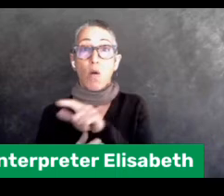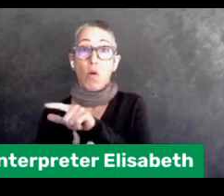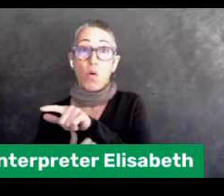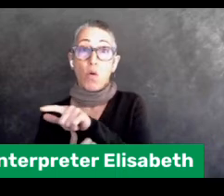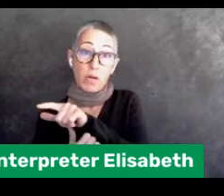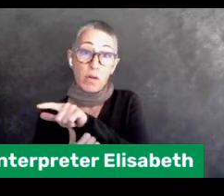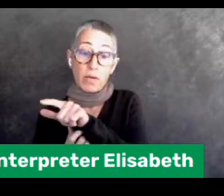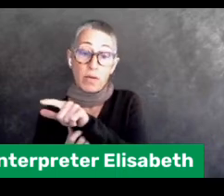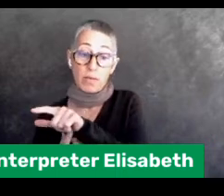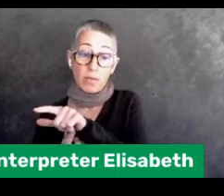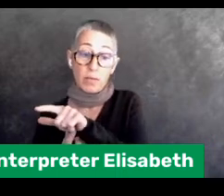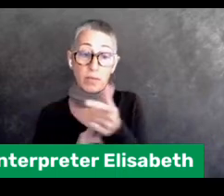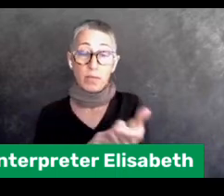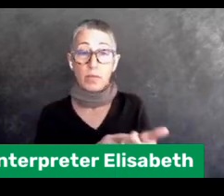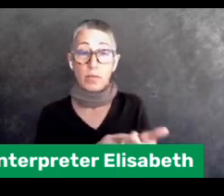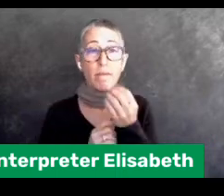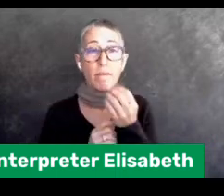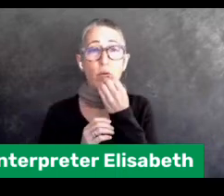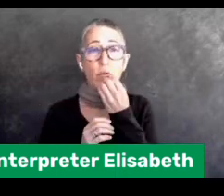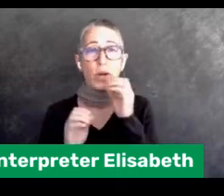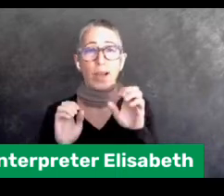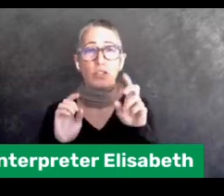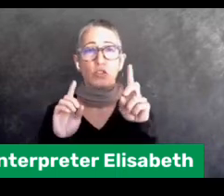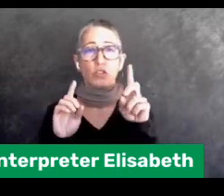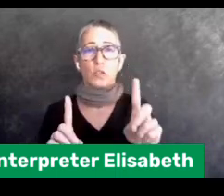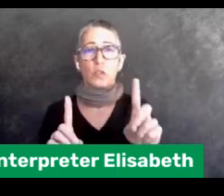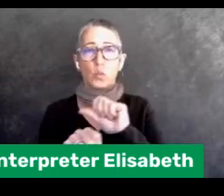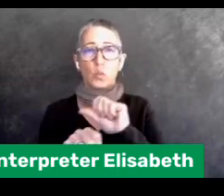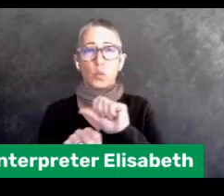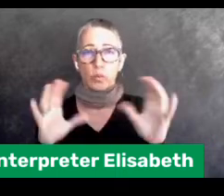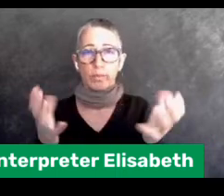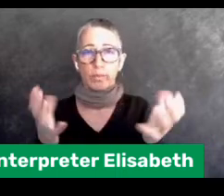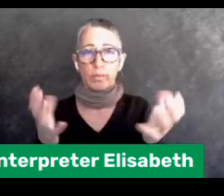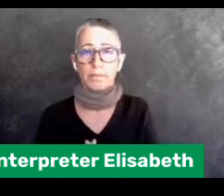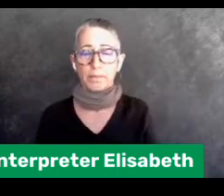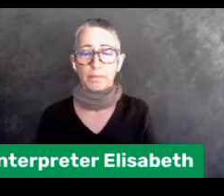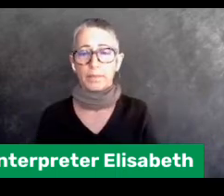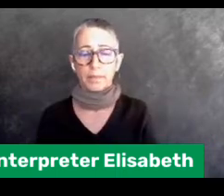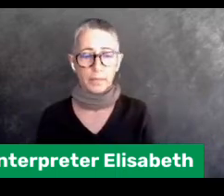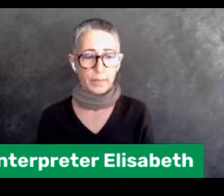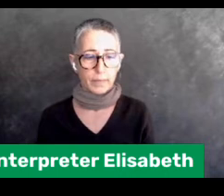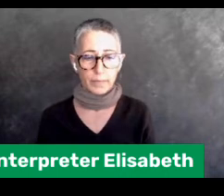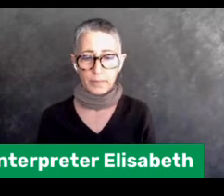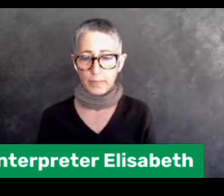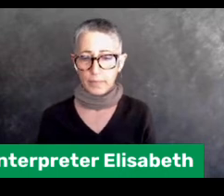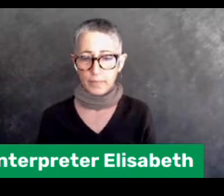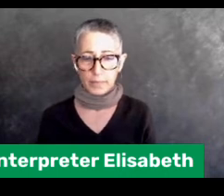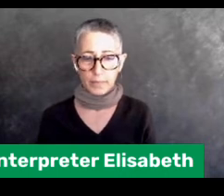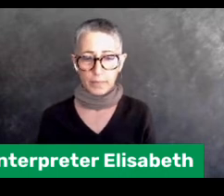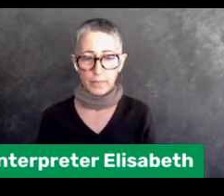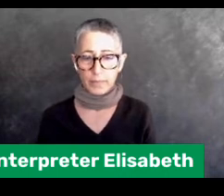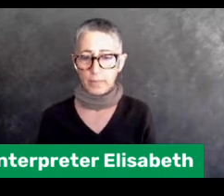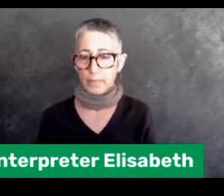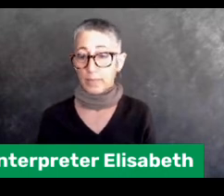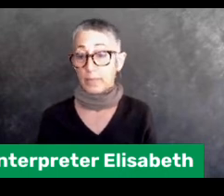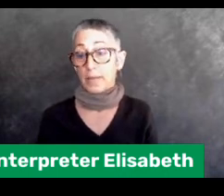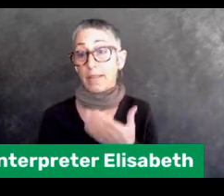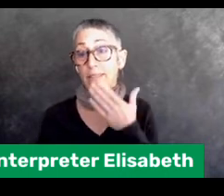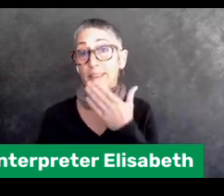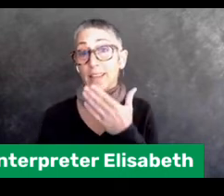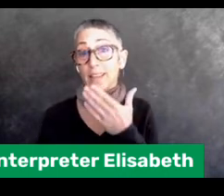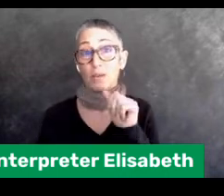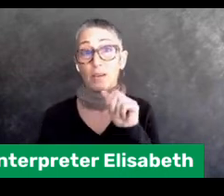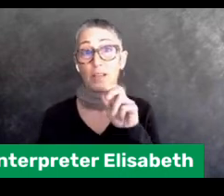about our food education working group. Thanks, Andrea. That was amazing. So we're going to switch